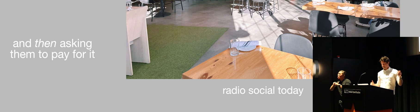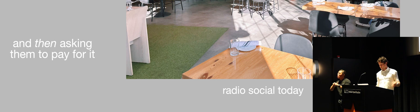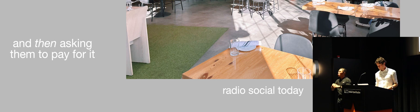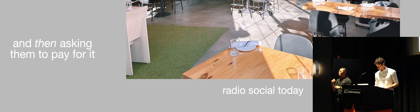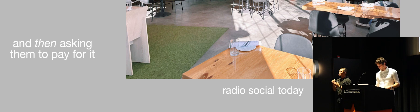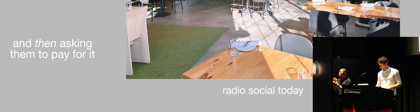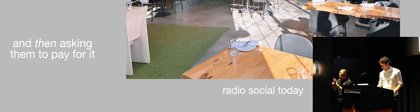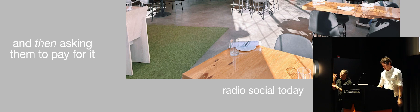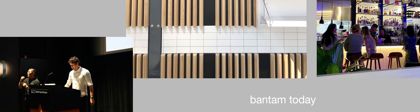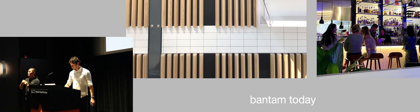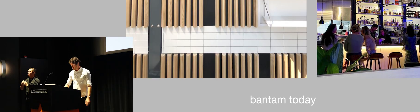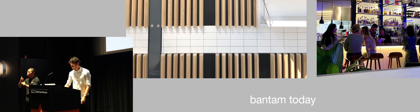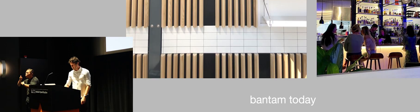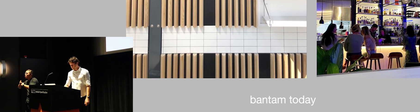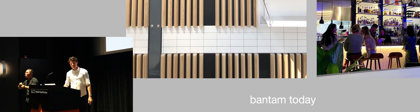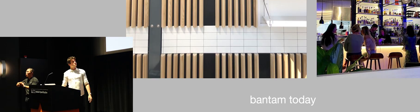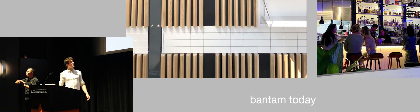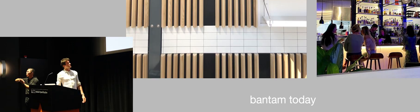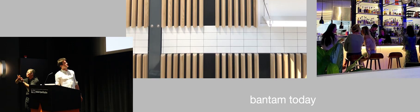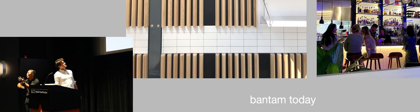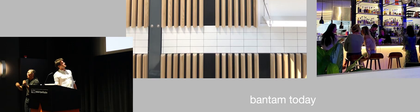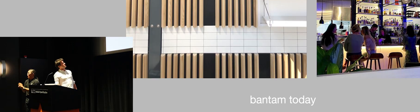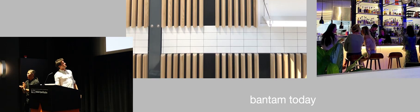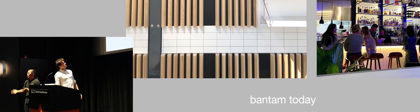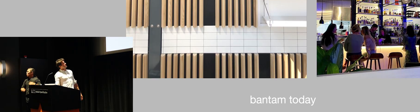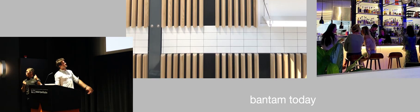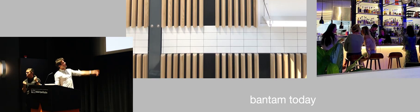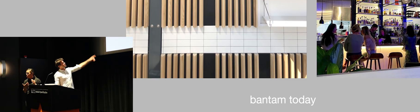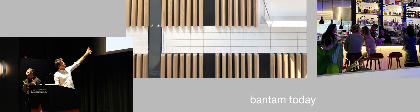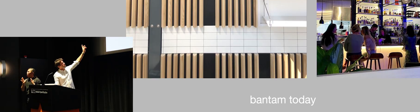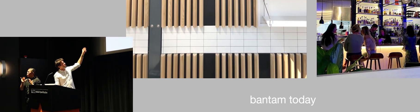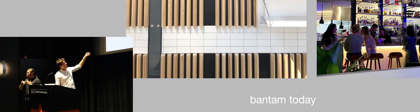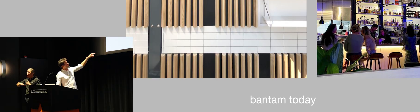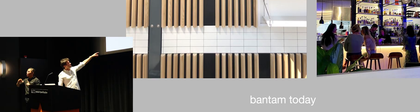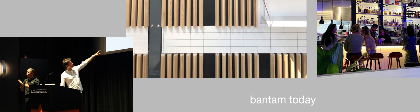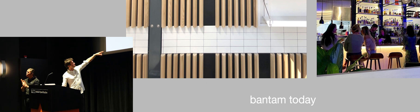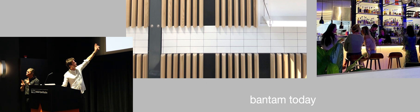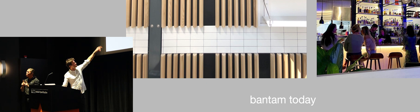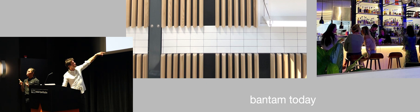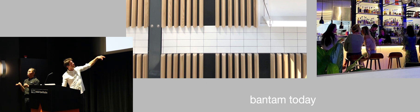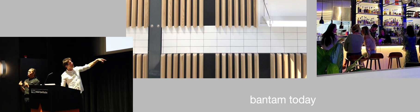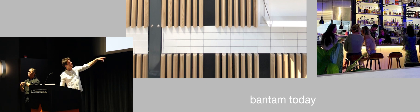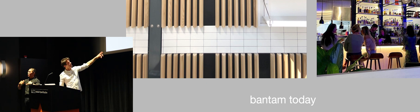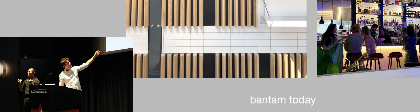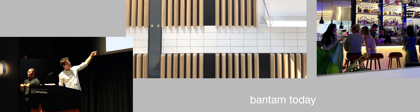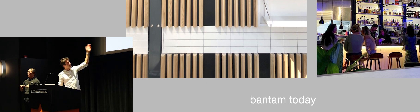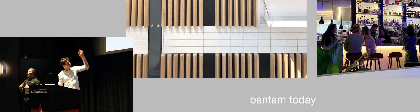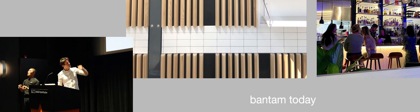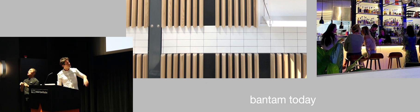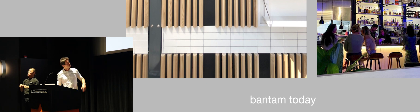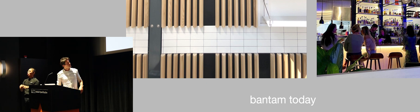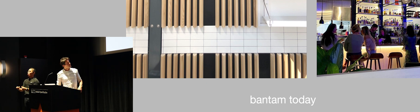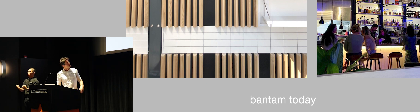they keep going back. And this was Bantam. This was that sketch I showed you at the beginning. Was this cool paneling that we put